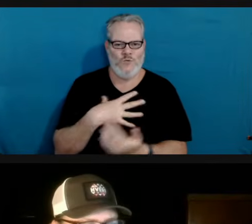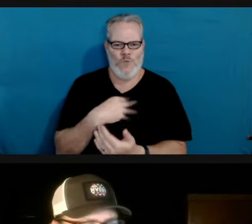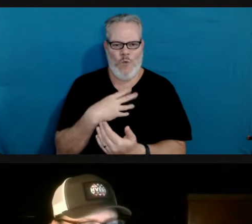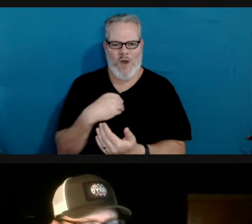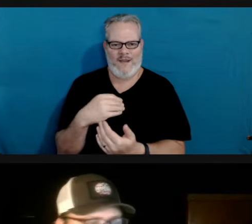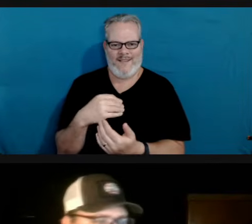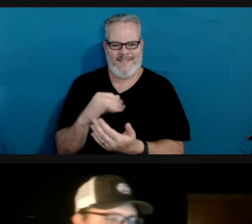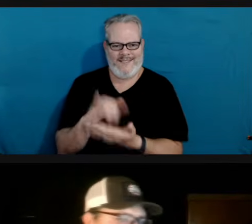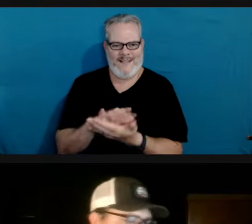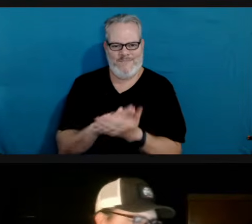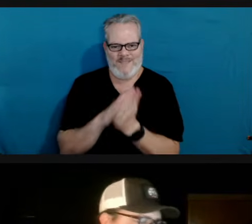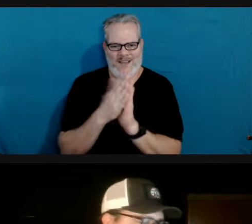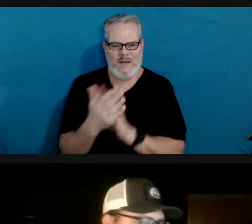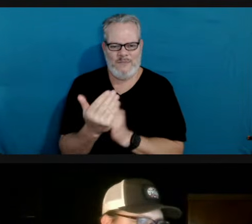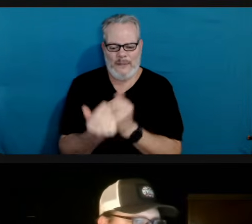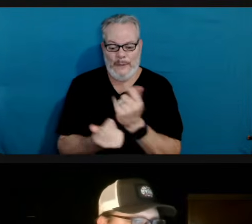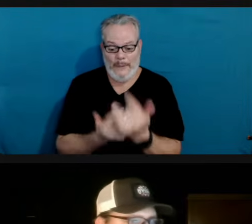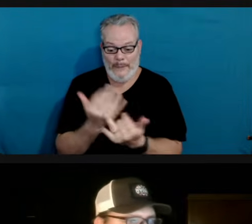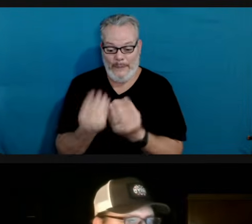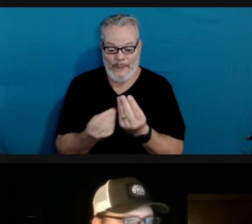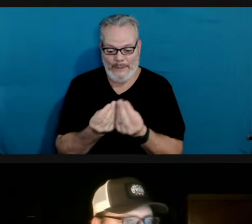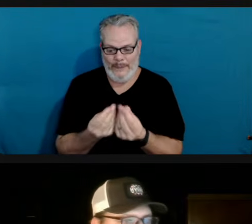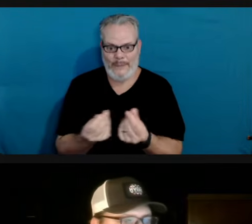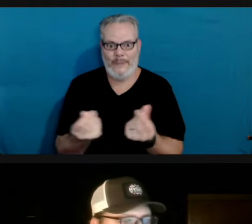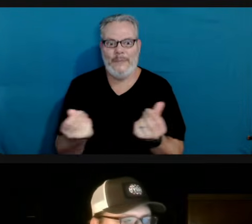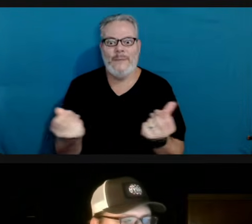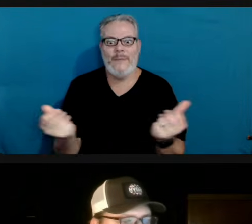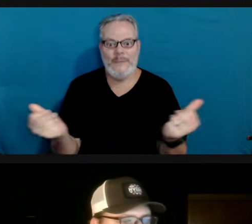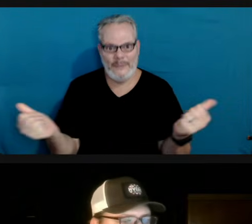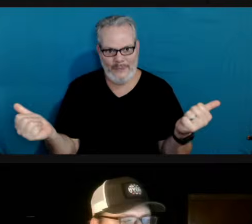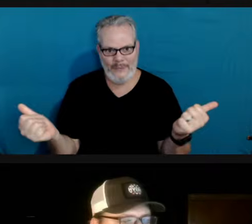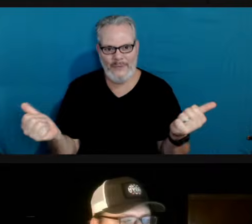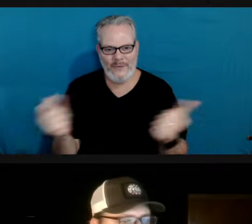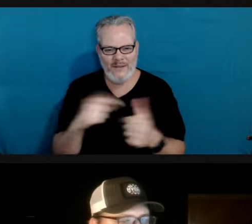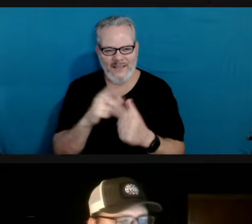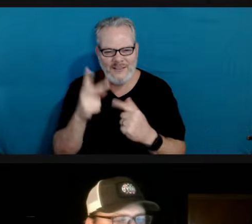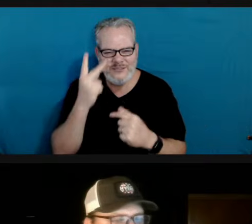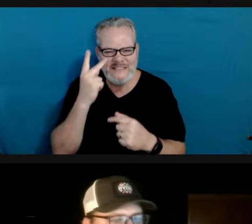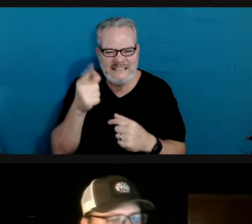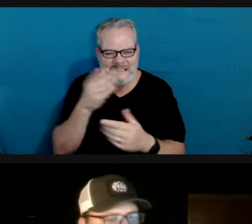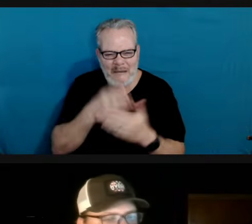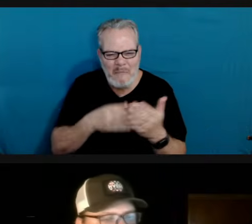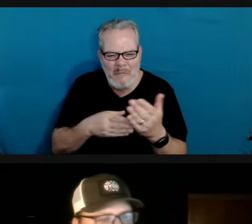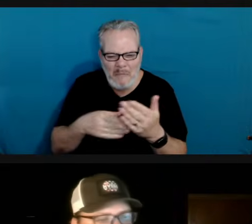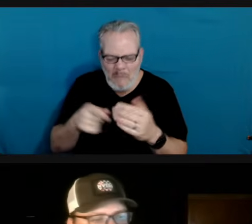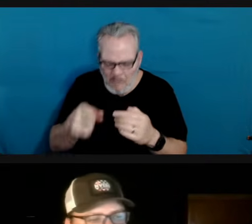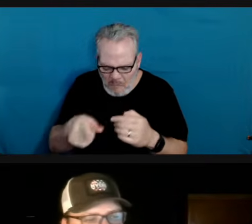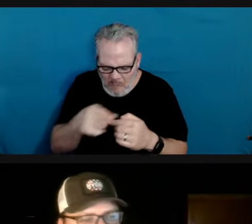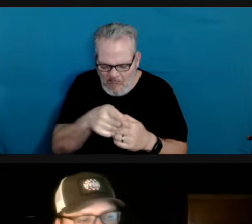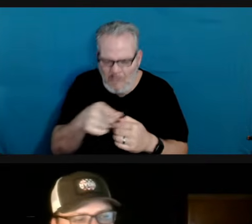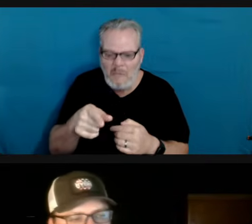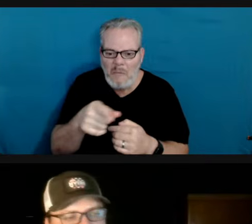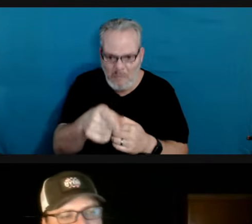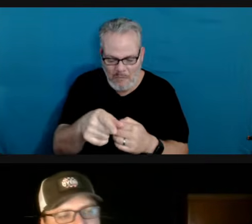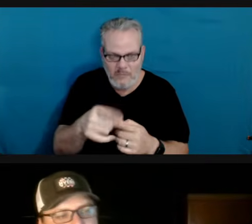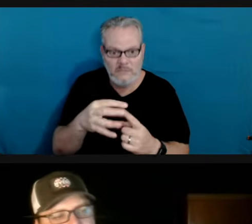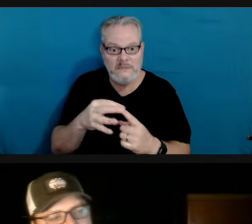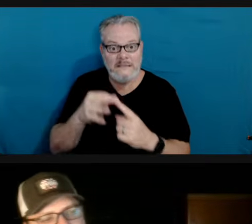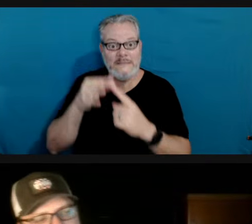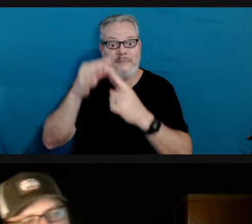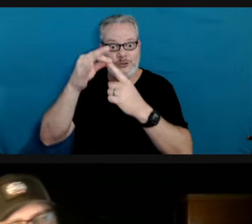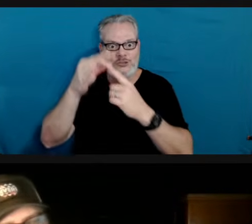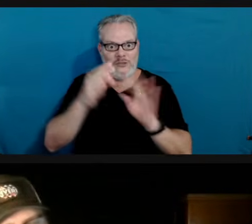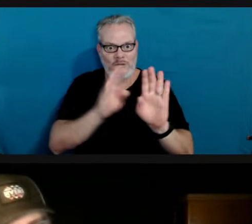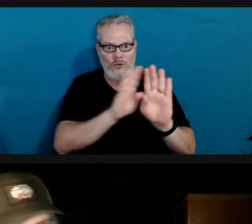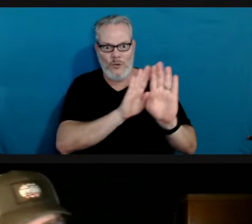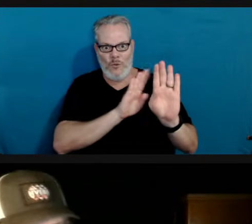steams away, you get the reduced footprint of it. Although really interesting to see, especially the crater walls have been going